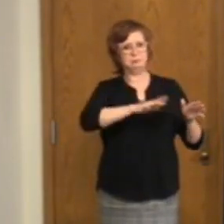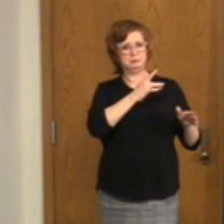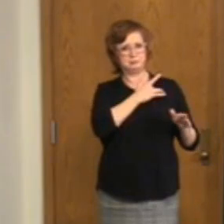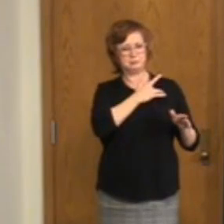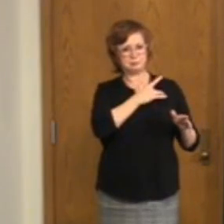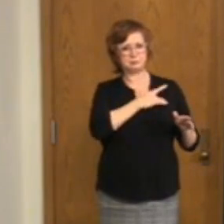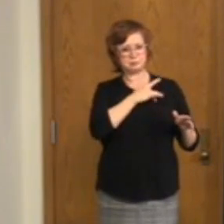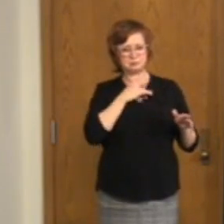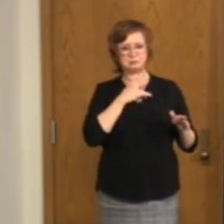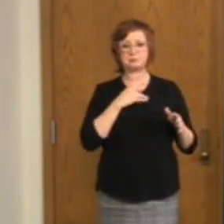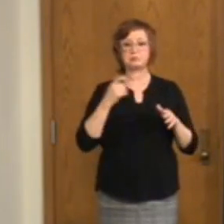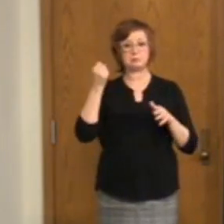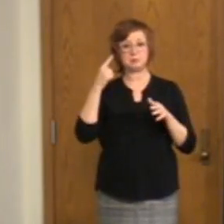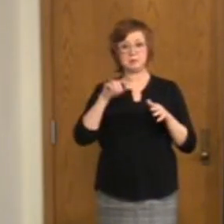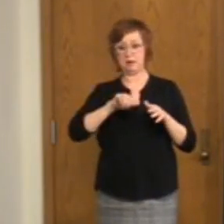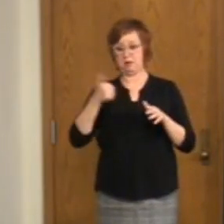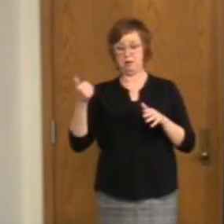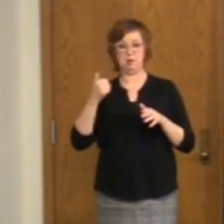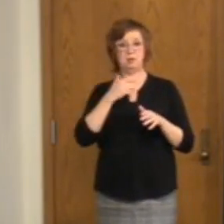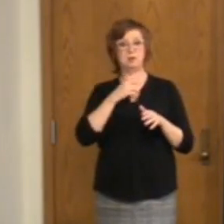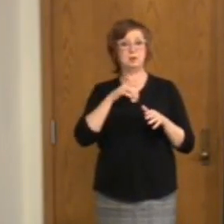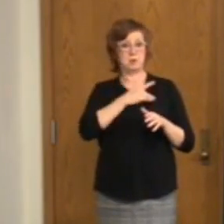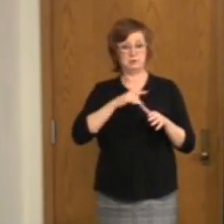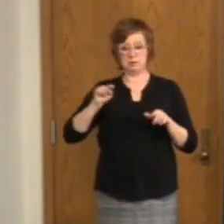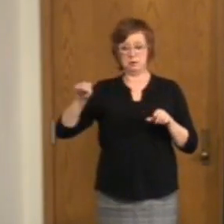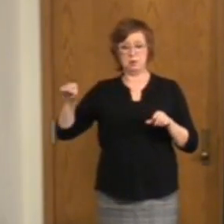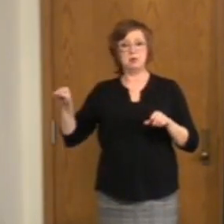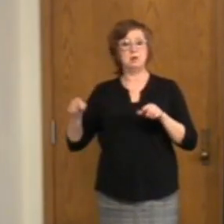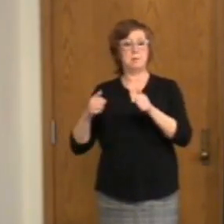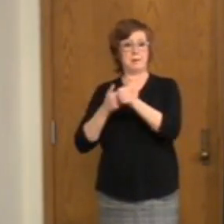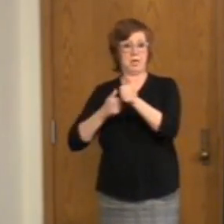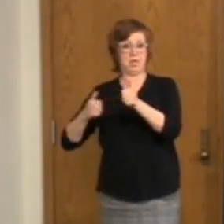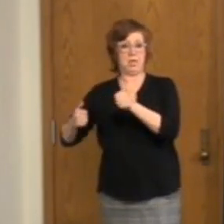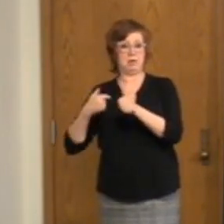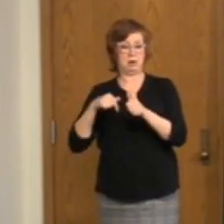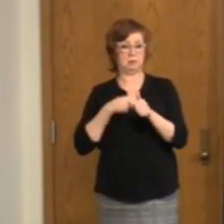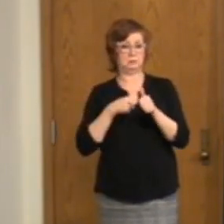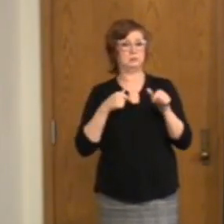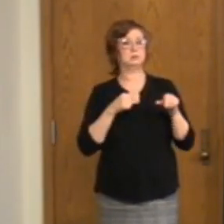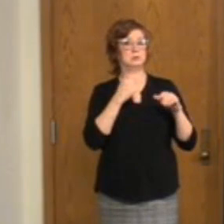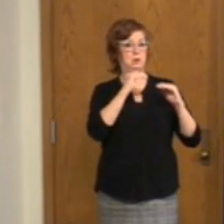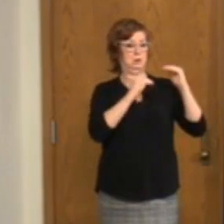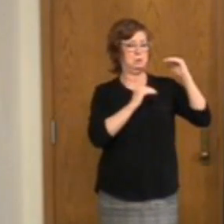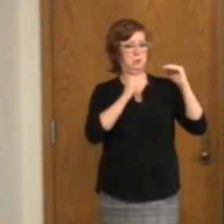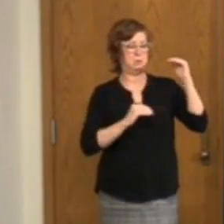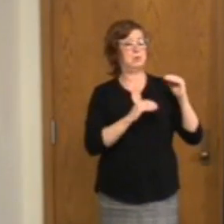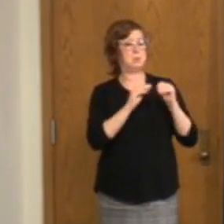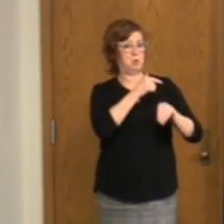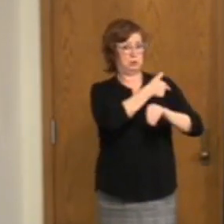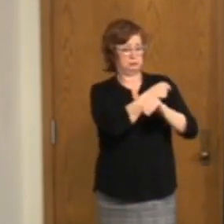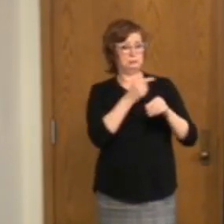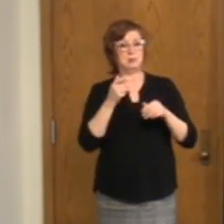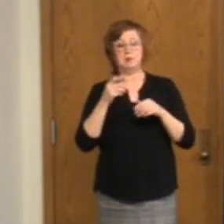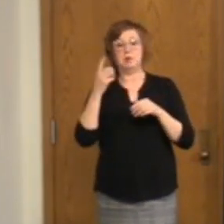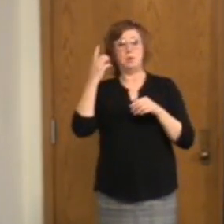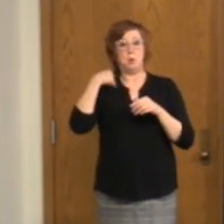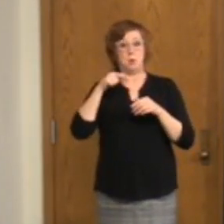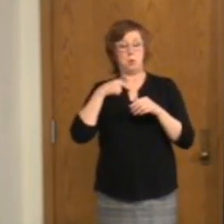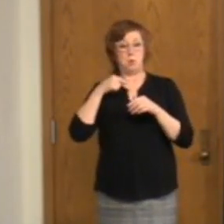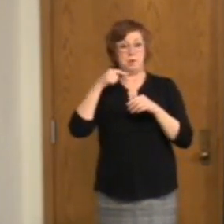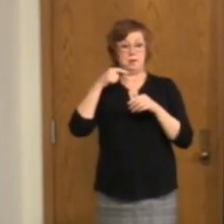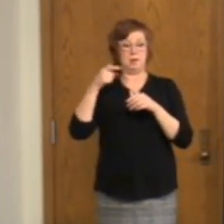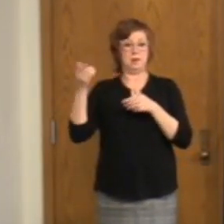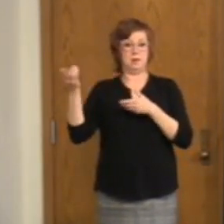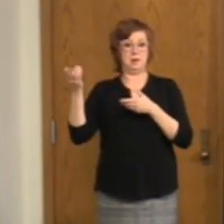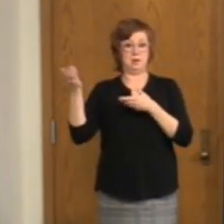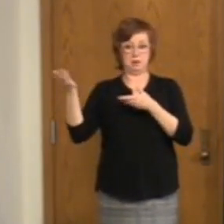Saskatchewan is outpacing every other province in Canada when it comes to getting those doses that we receive from the federal government into Saskatchewan